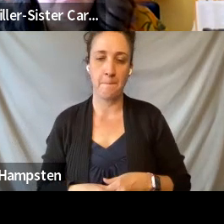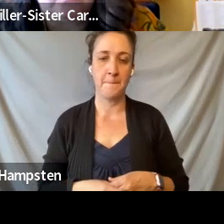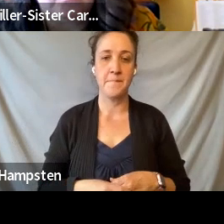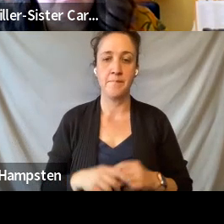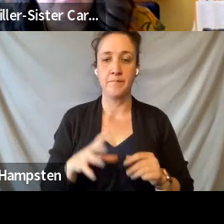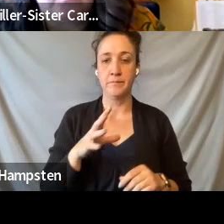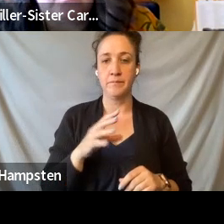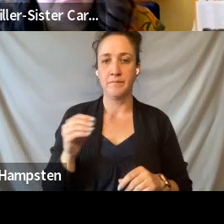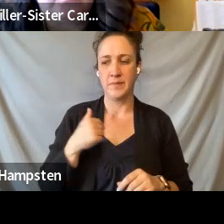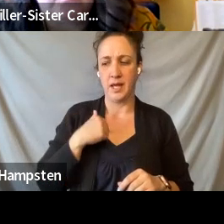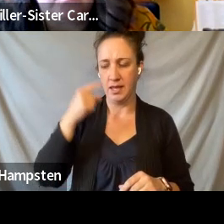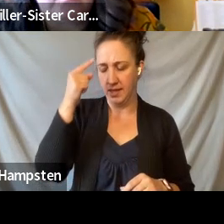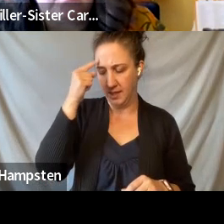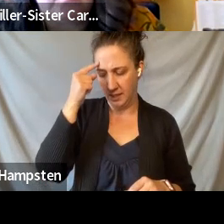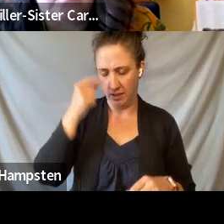And I think